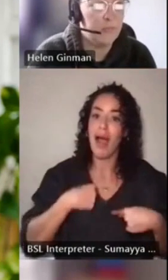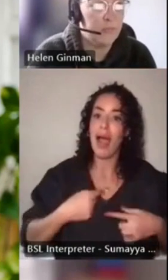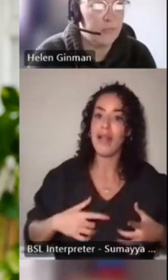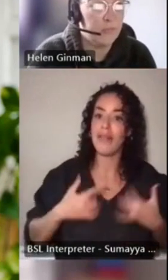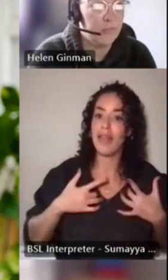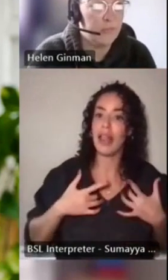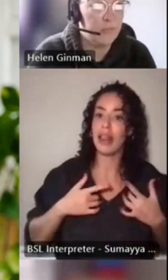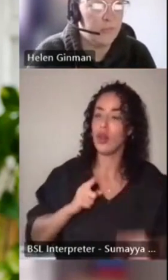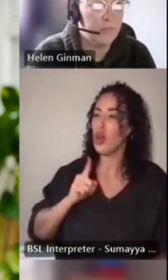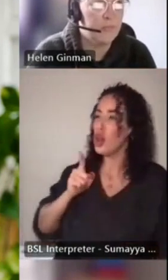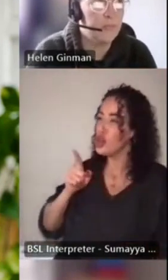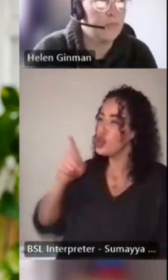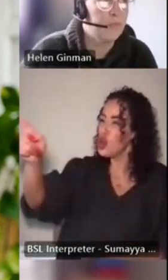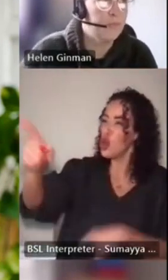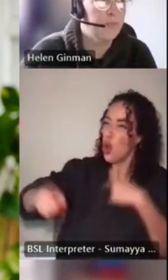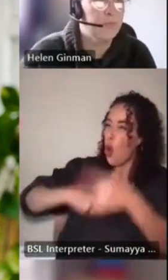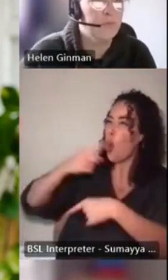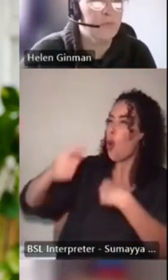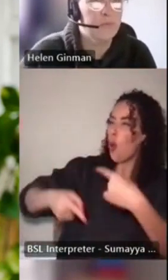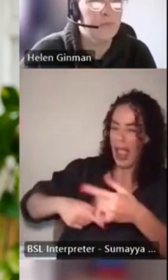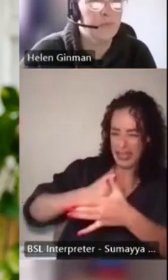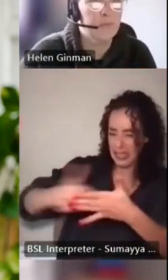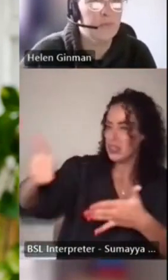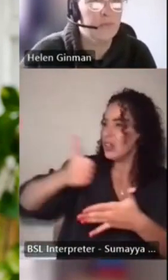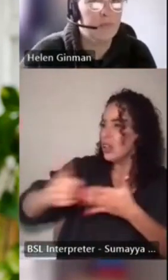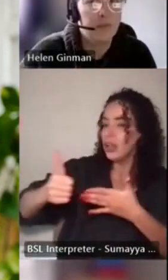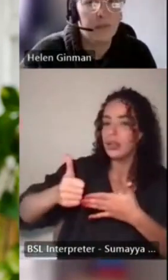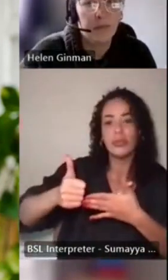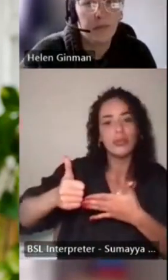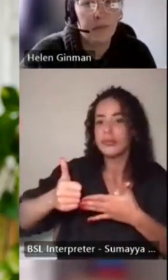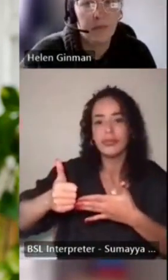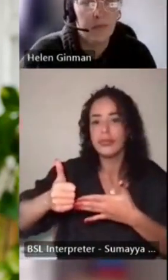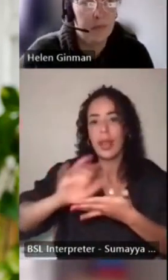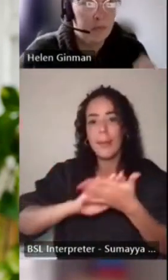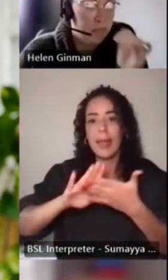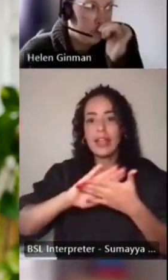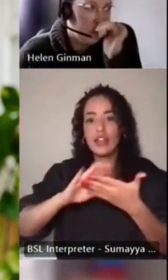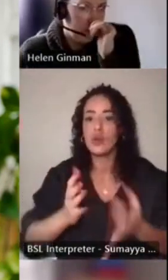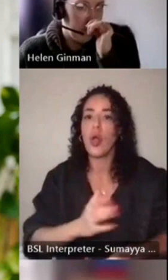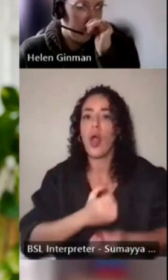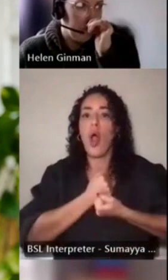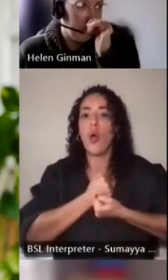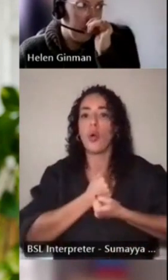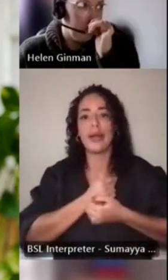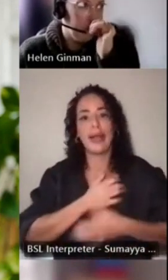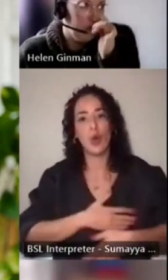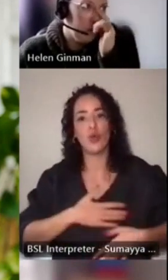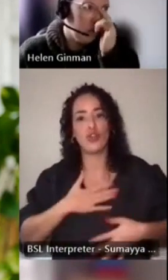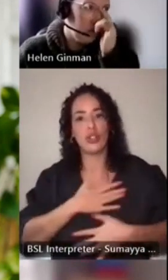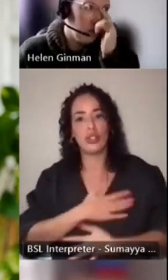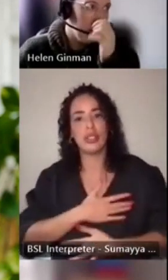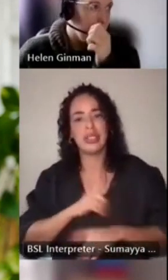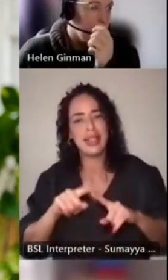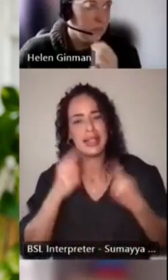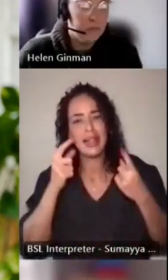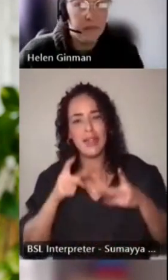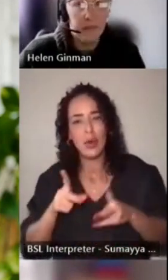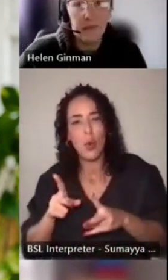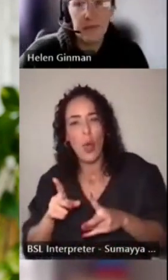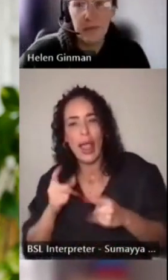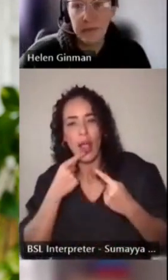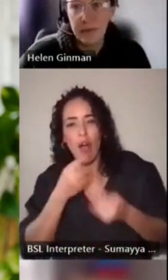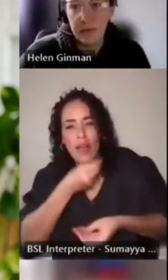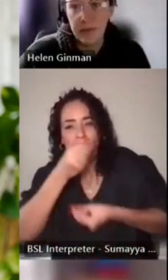of you always, to take ownership of your emotions. So that is a slightly different way of thinking about it. Instead of